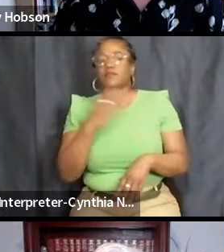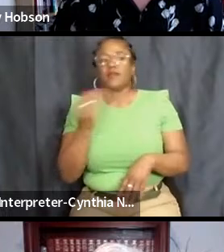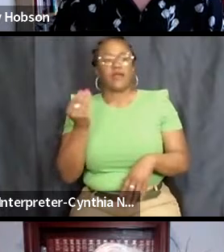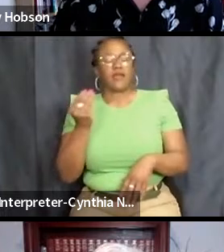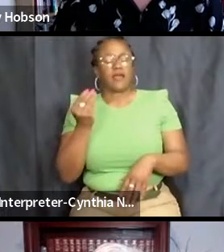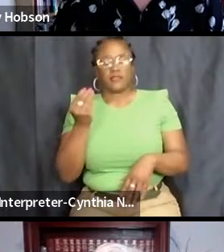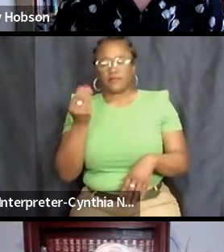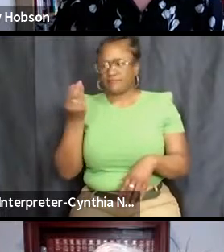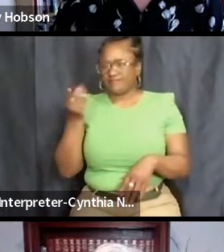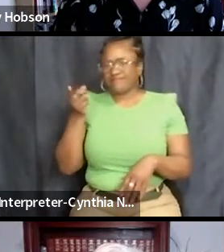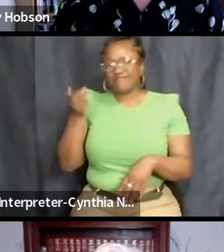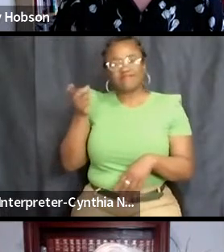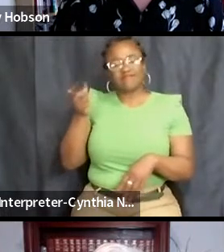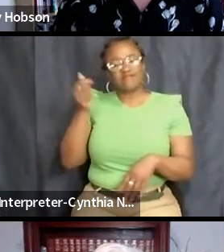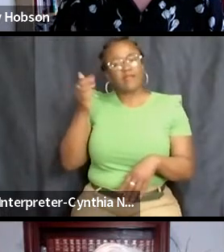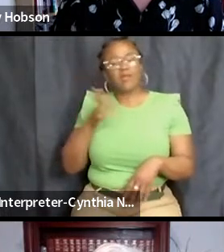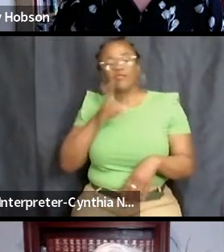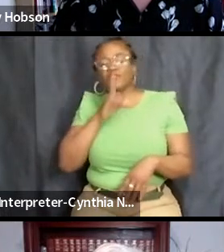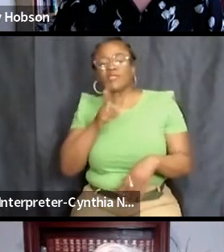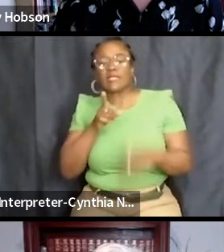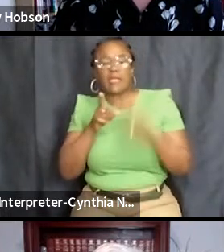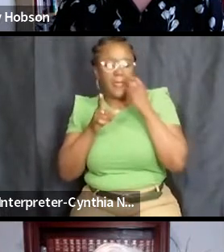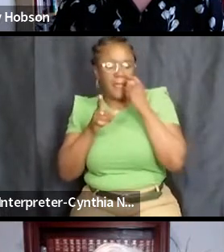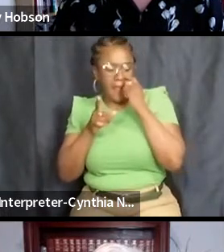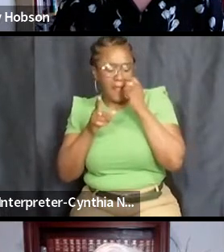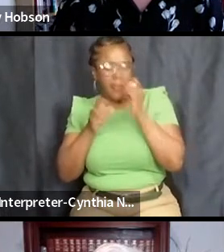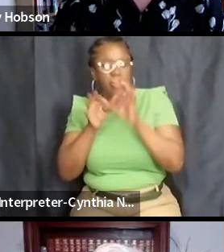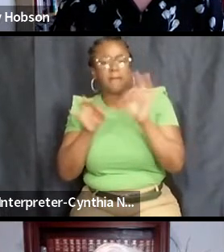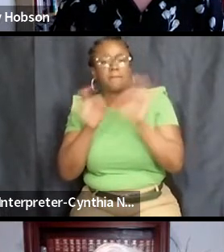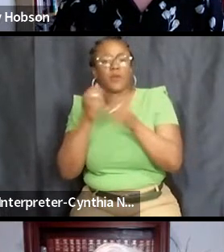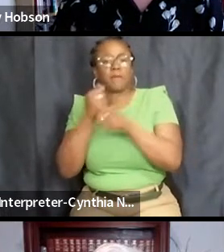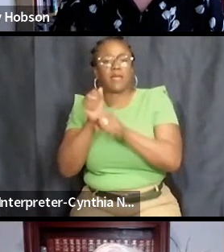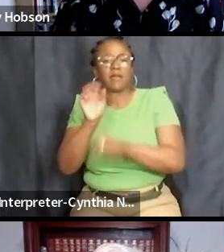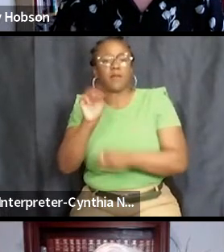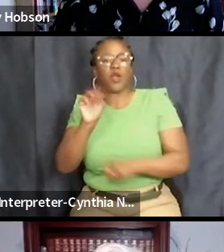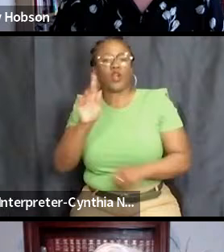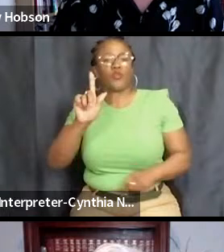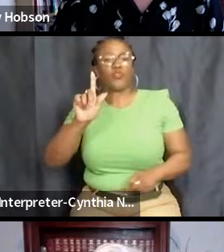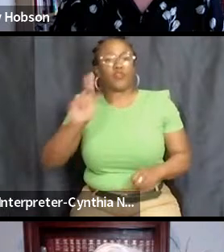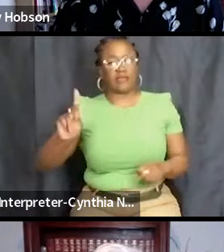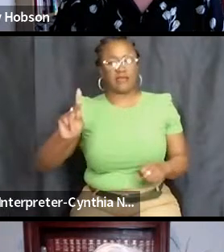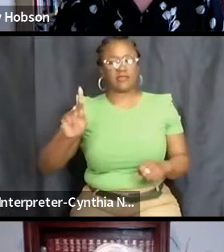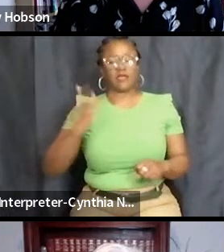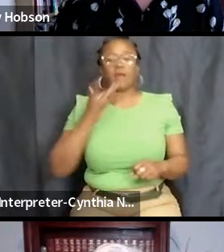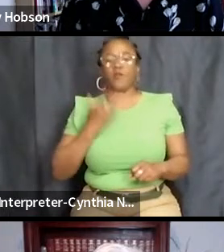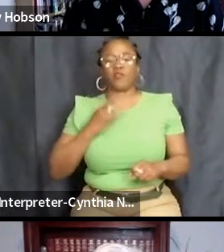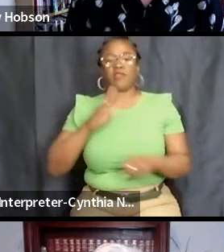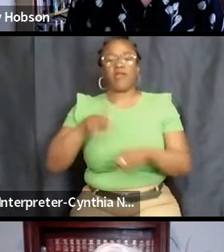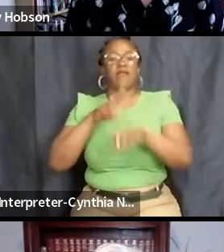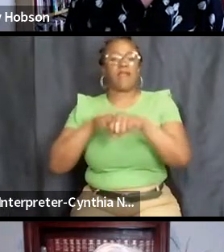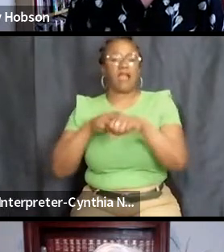He also played a major role in making Martin Luther King's birthday a national holiday.